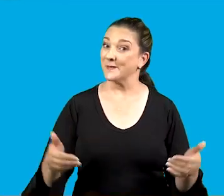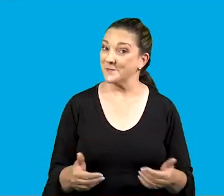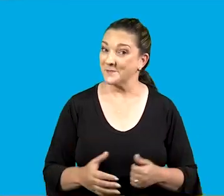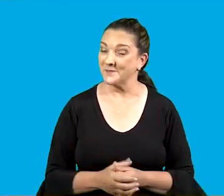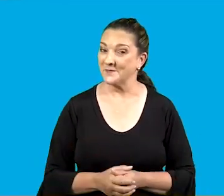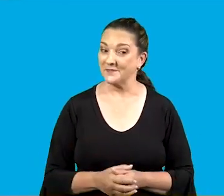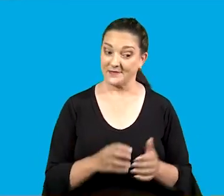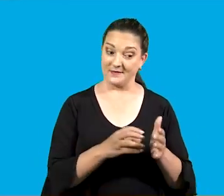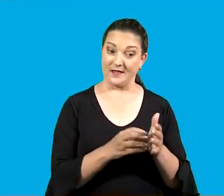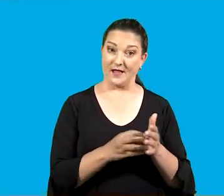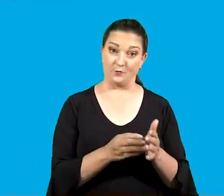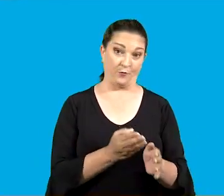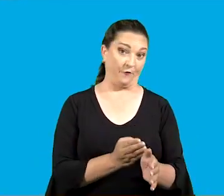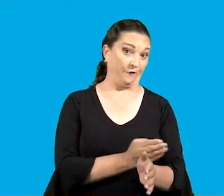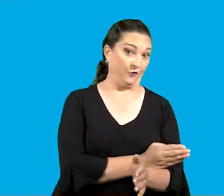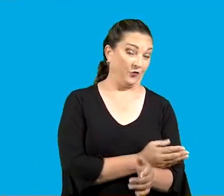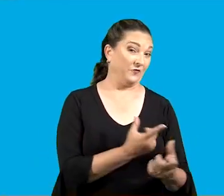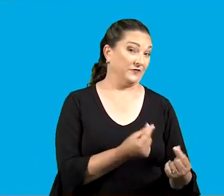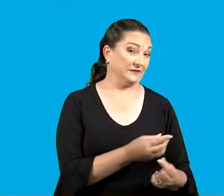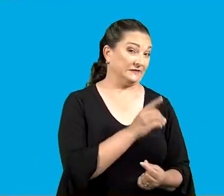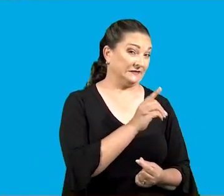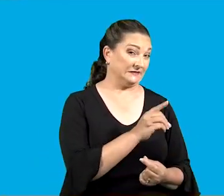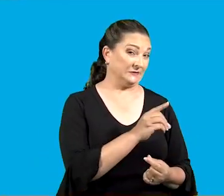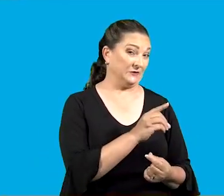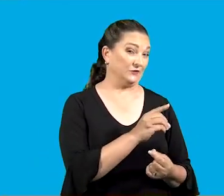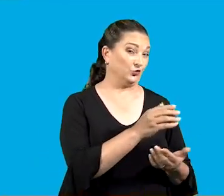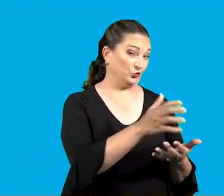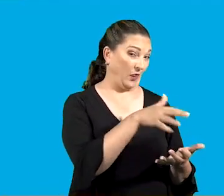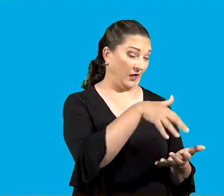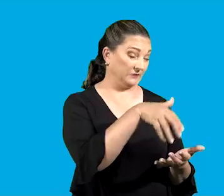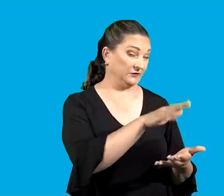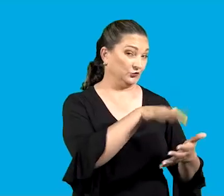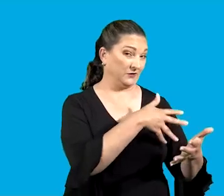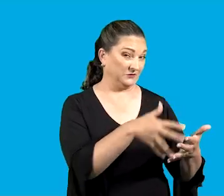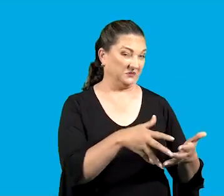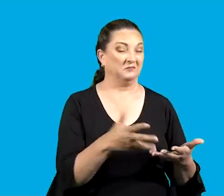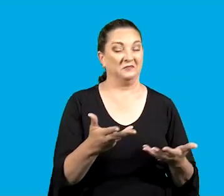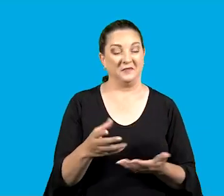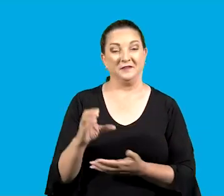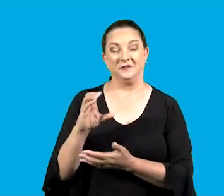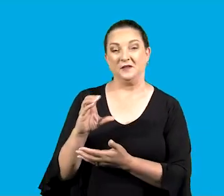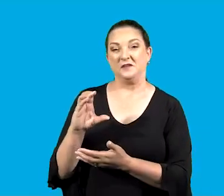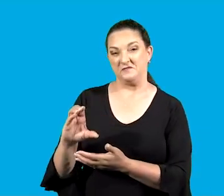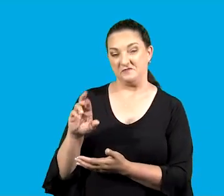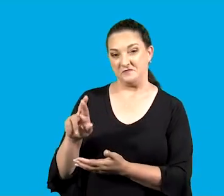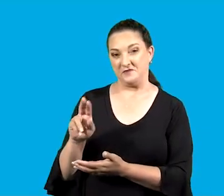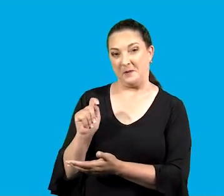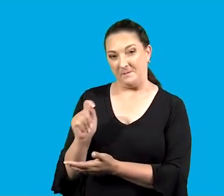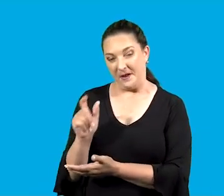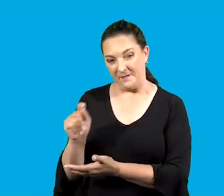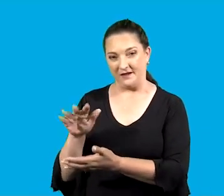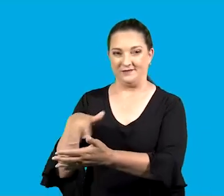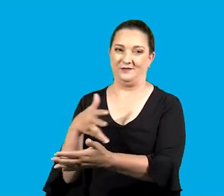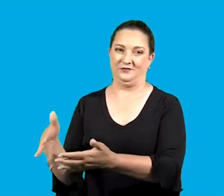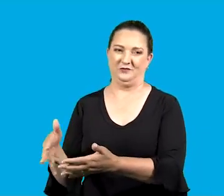Welcome back, dear learners. Before the ad break, we did the debtors collection schedule and the creditors payment schedule. And then now we're going to